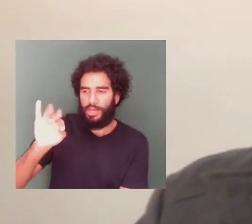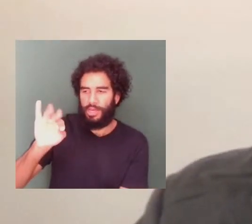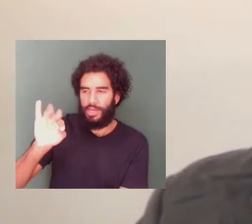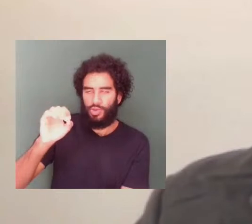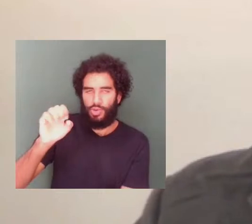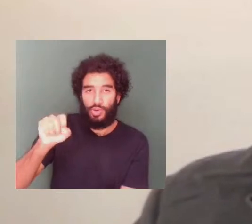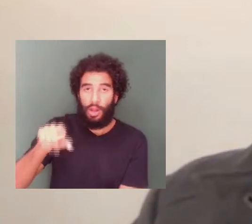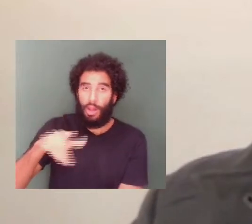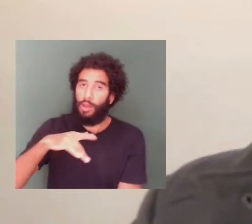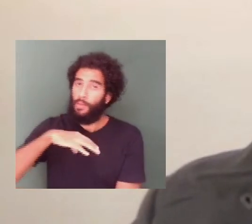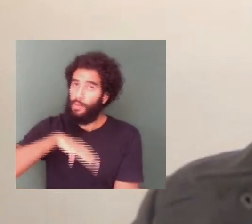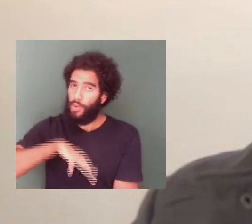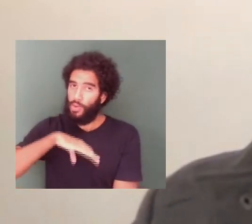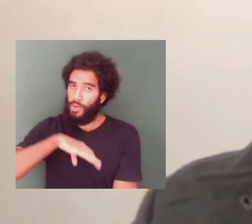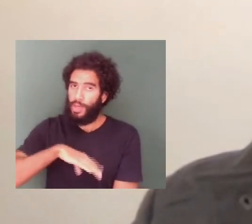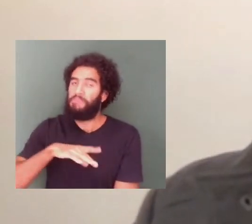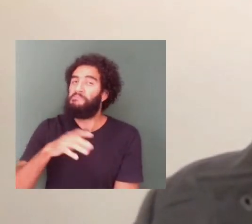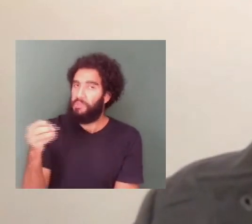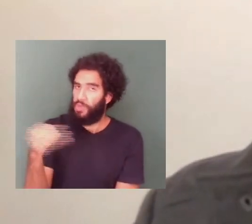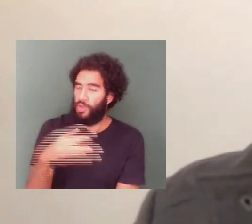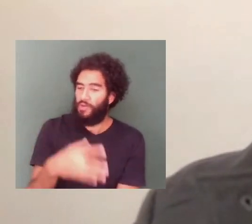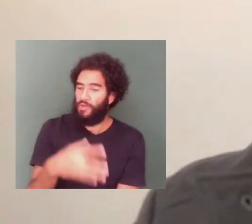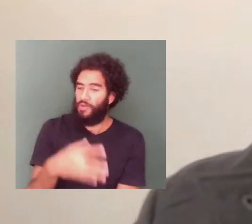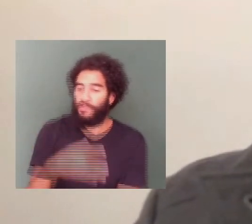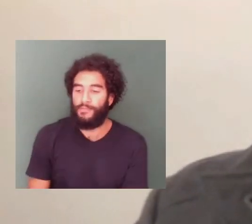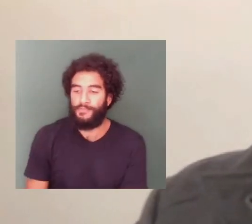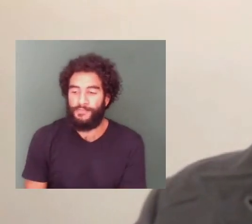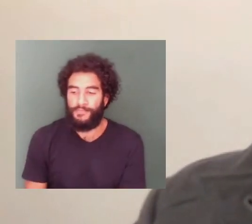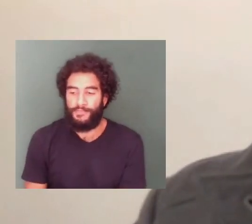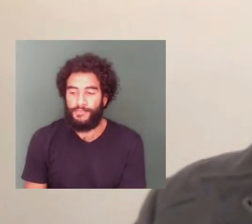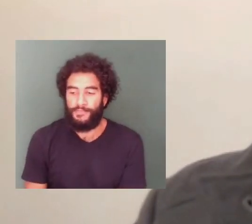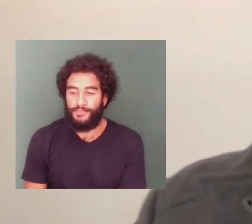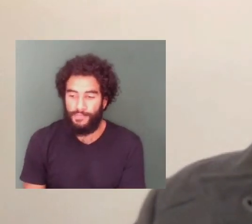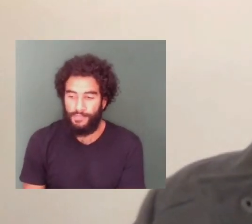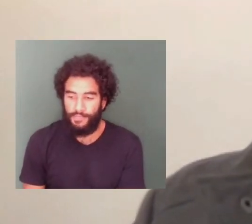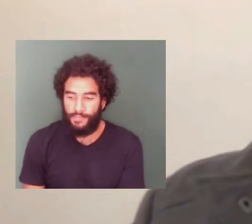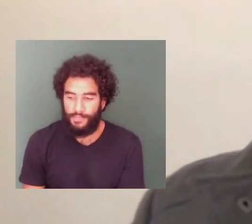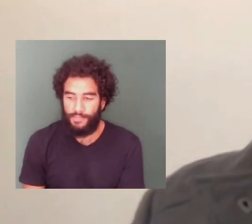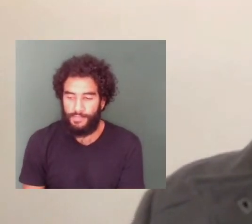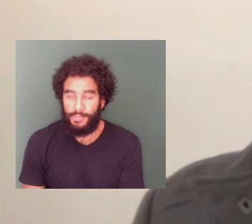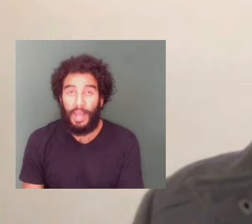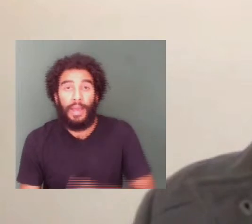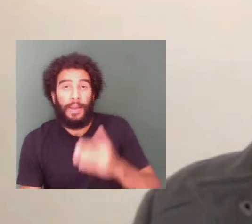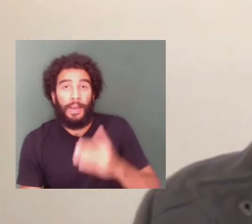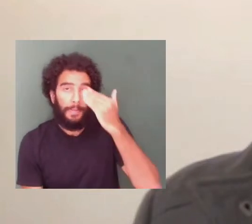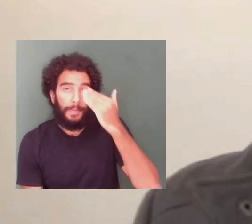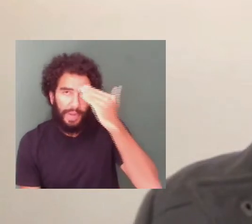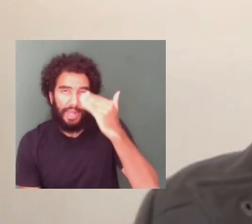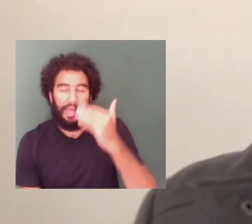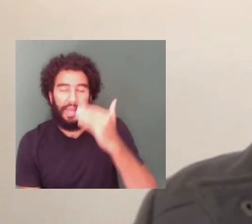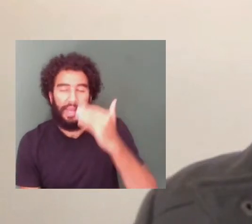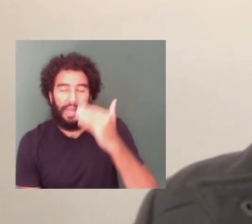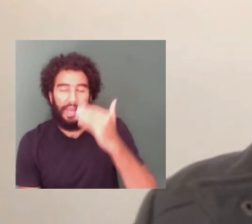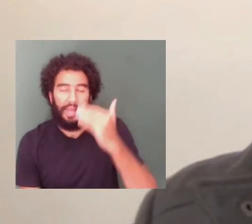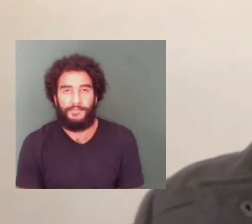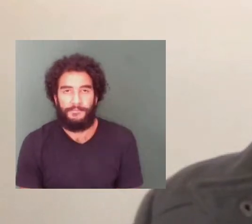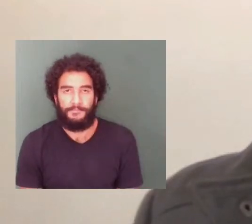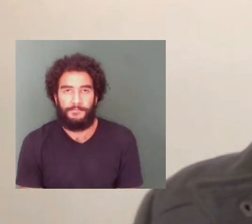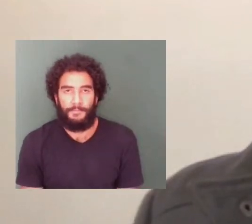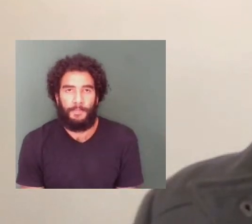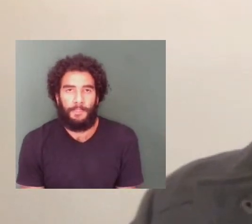formulas report in Portuguese. And she'll tell us more about this news. Thank